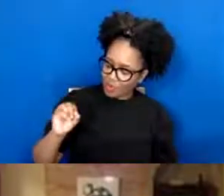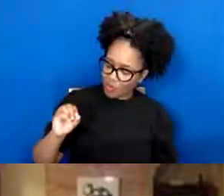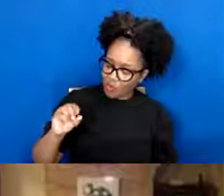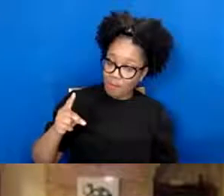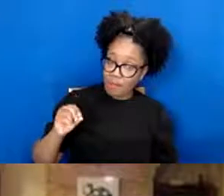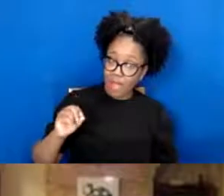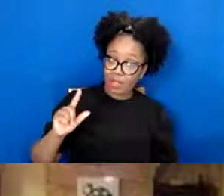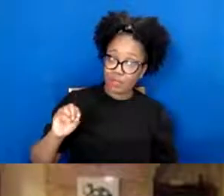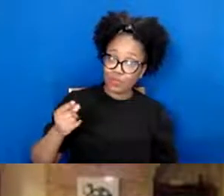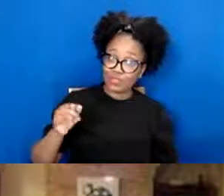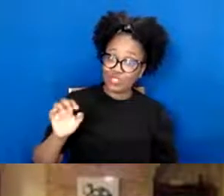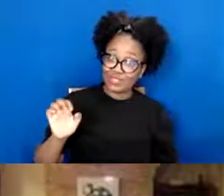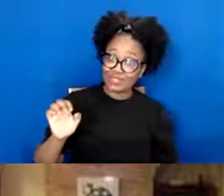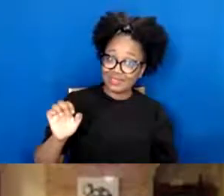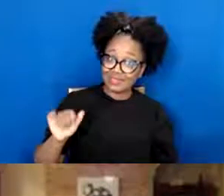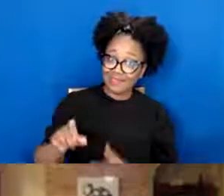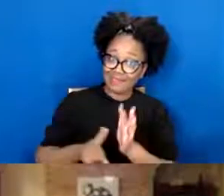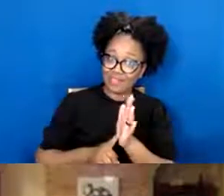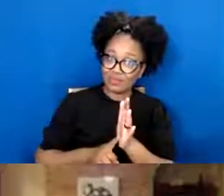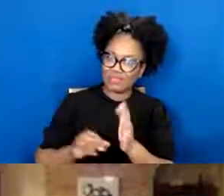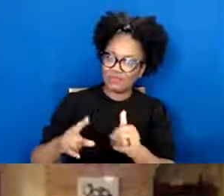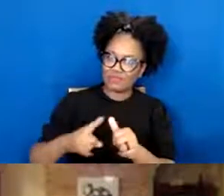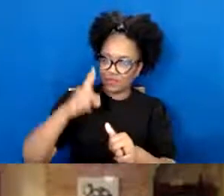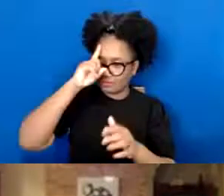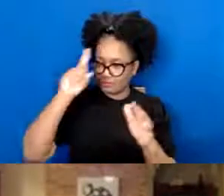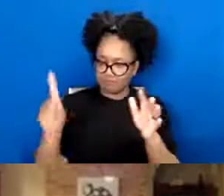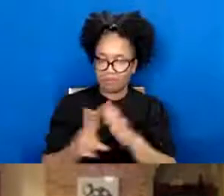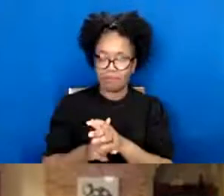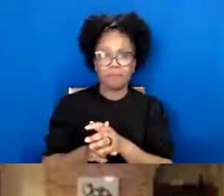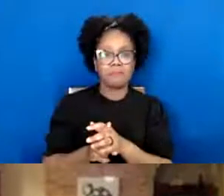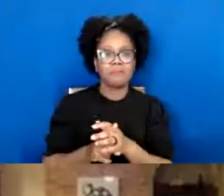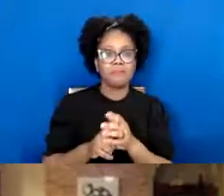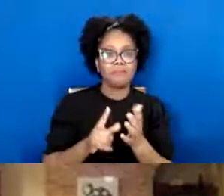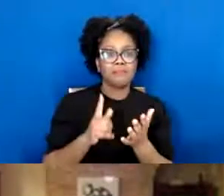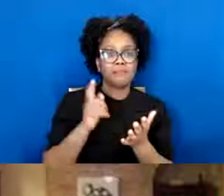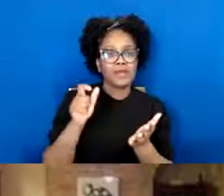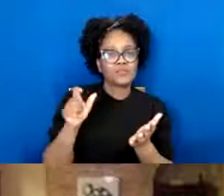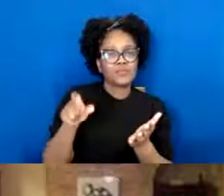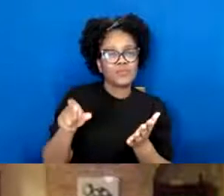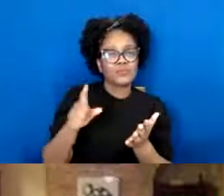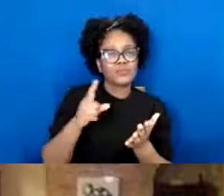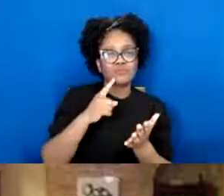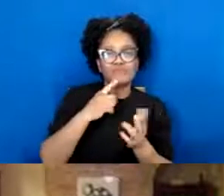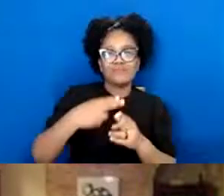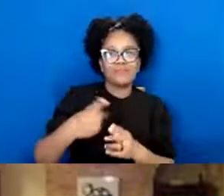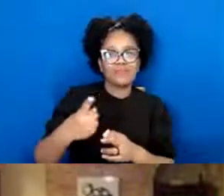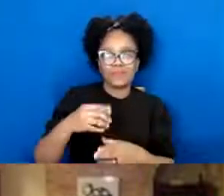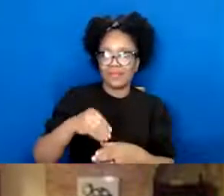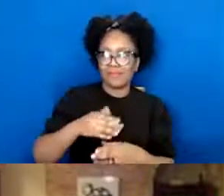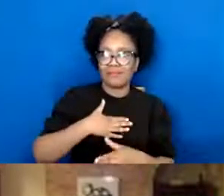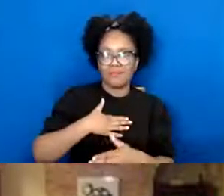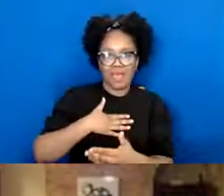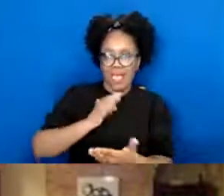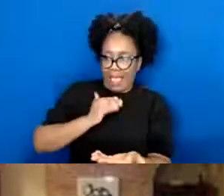say something that was, you know, that was just in our house. Right. So there is